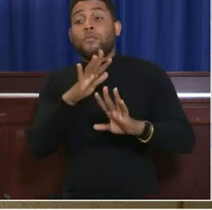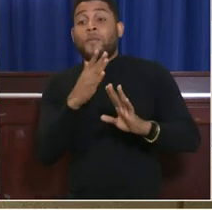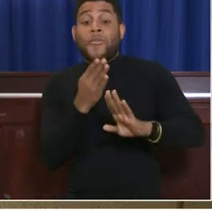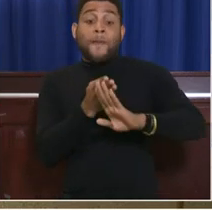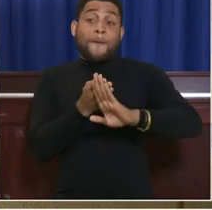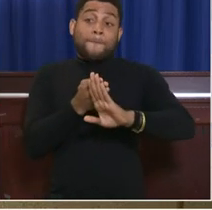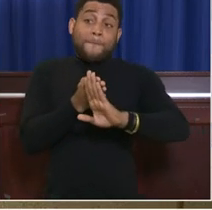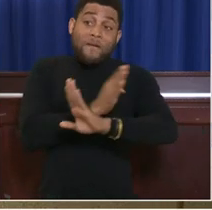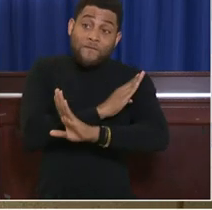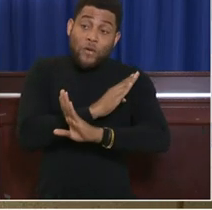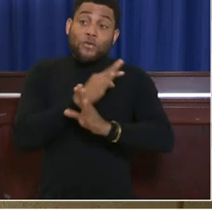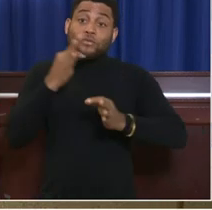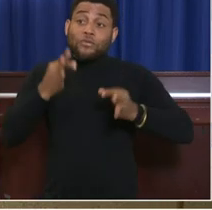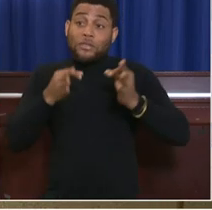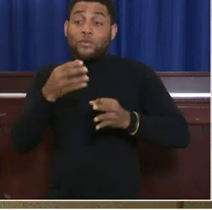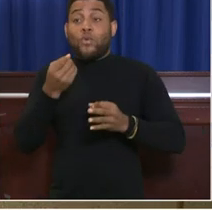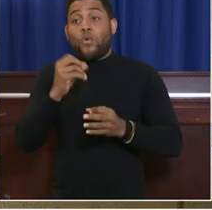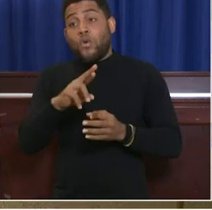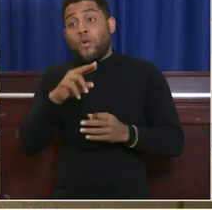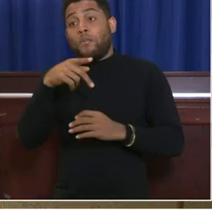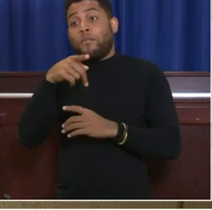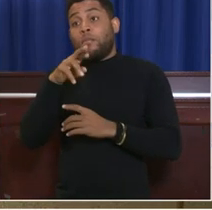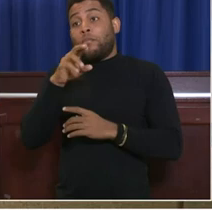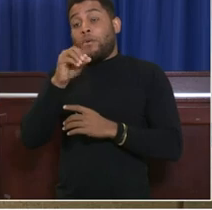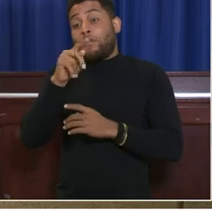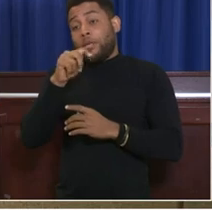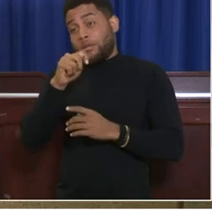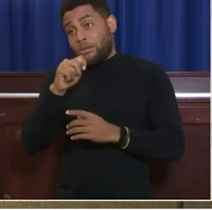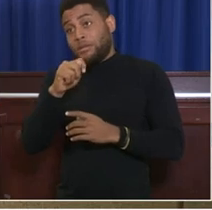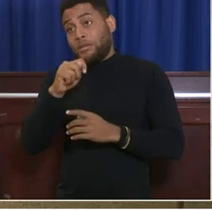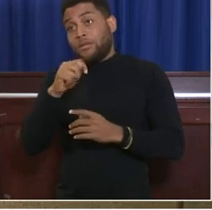as Deputy Mayor for Public Safety and Justice, Lindsay Appiah.